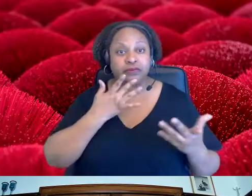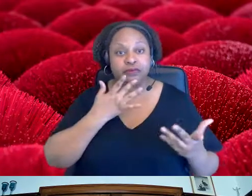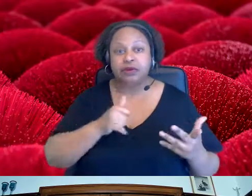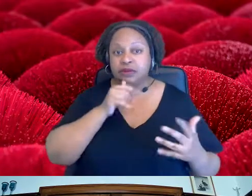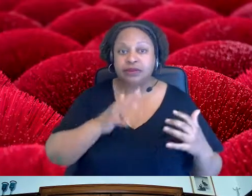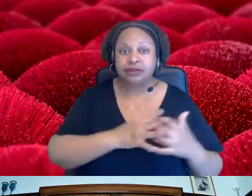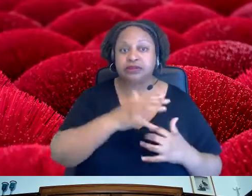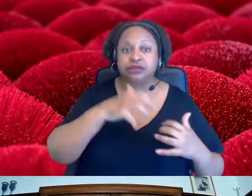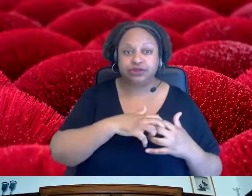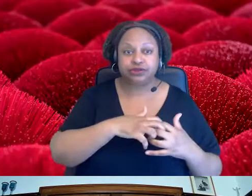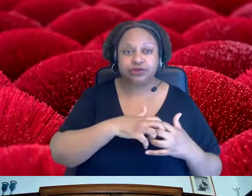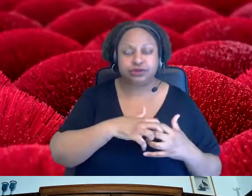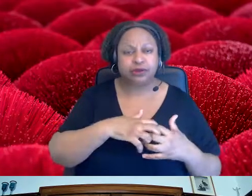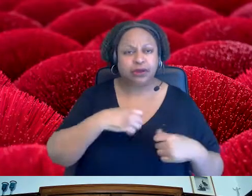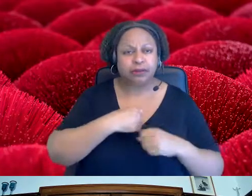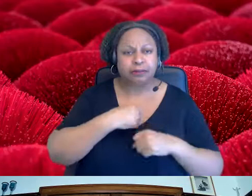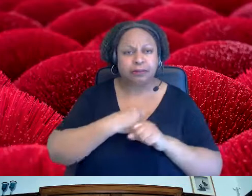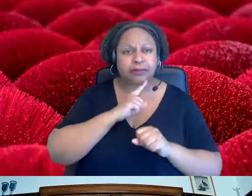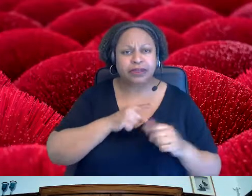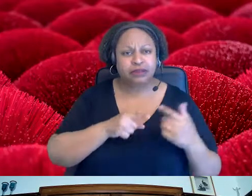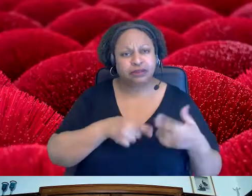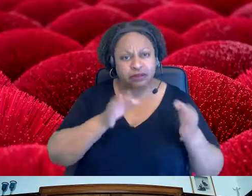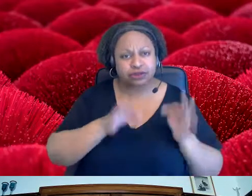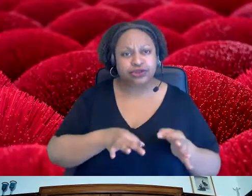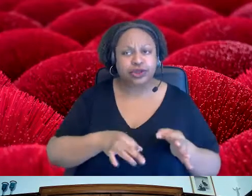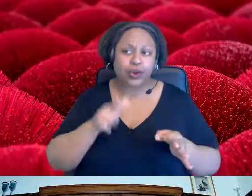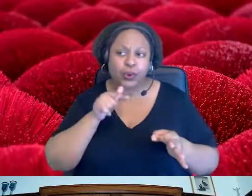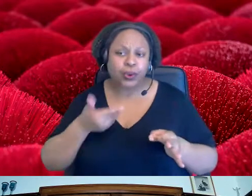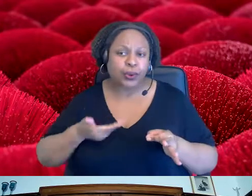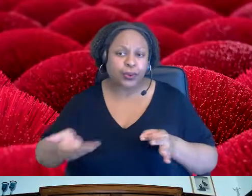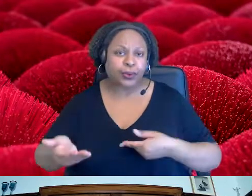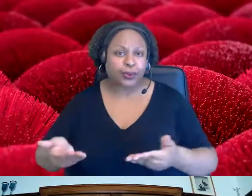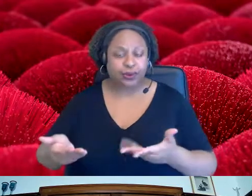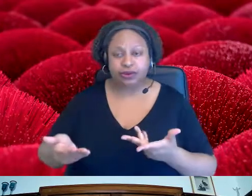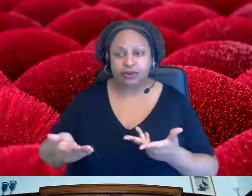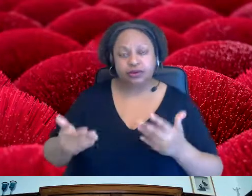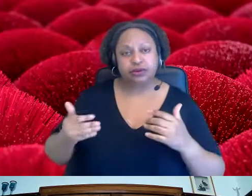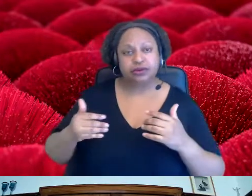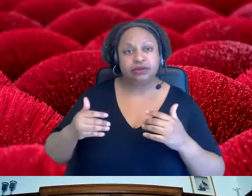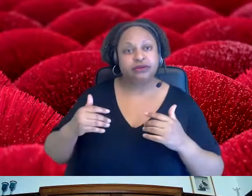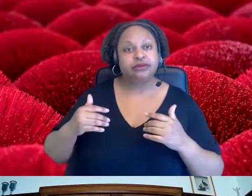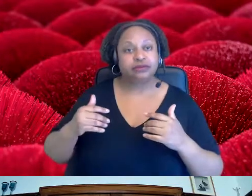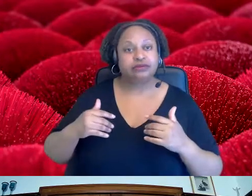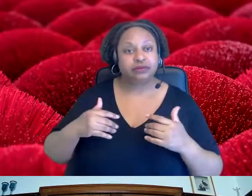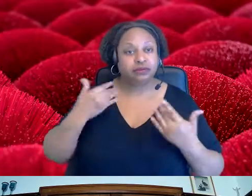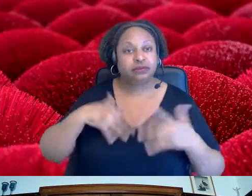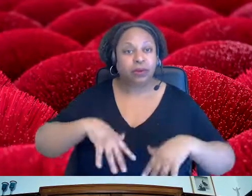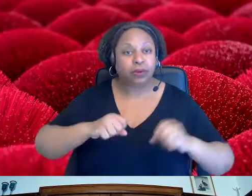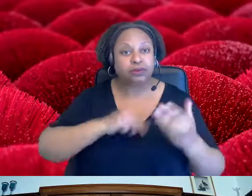decisions about who's going to be let in, Indigenous person who they're programming Indigenous